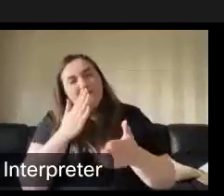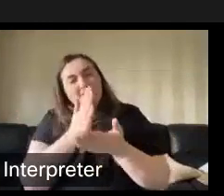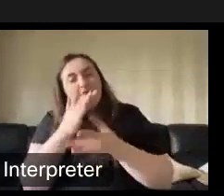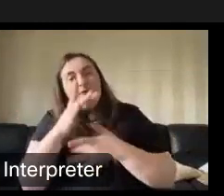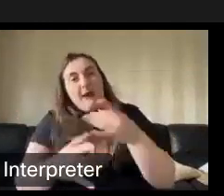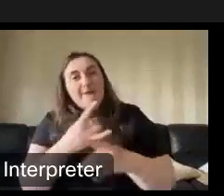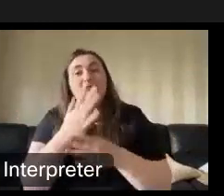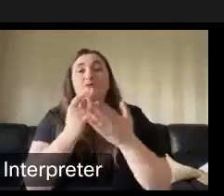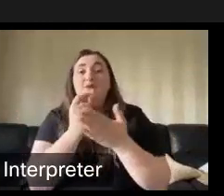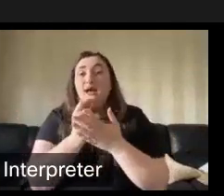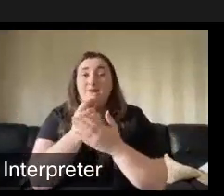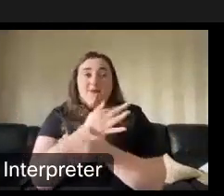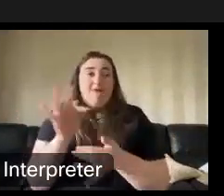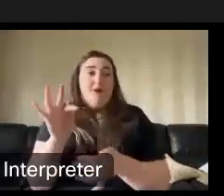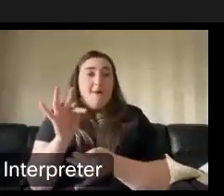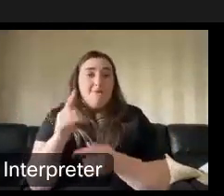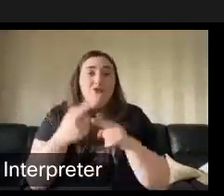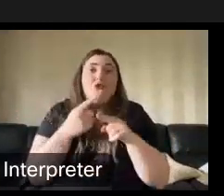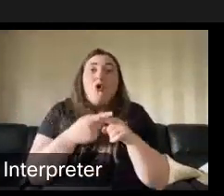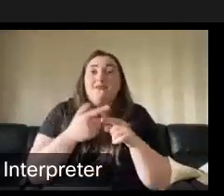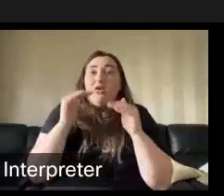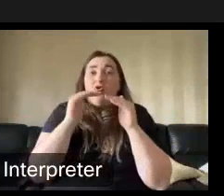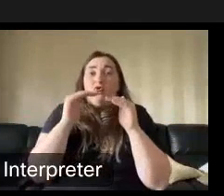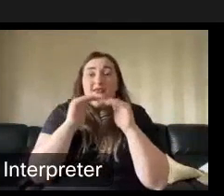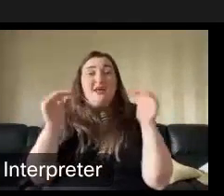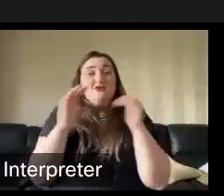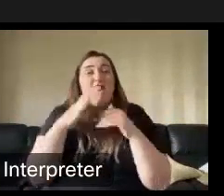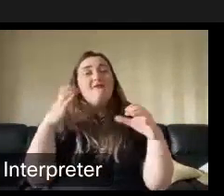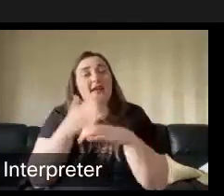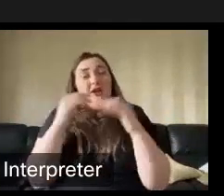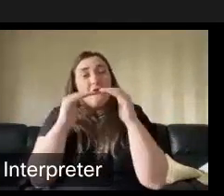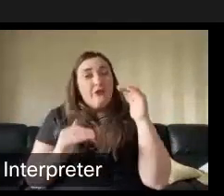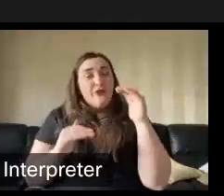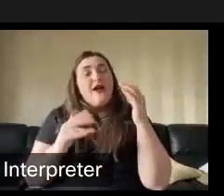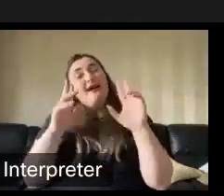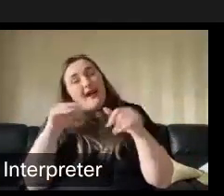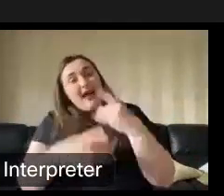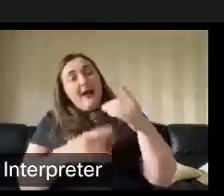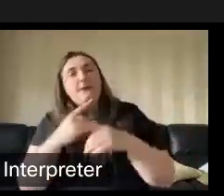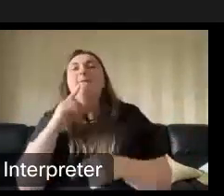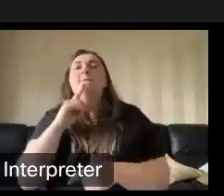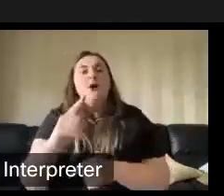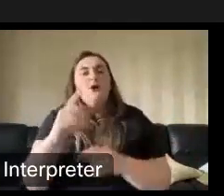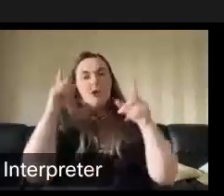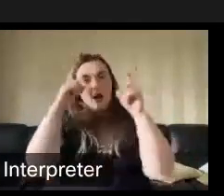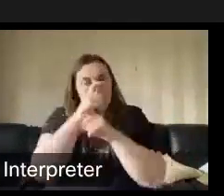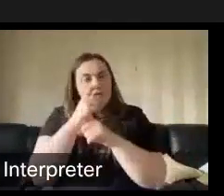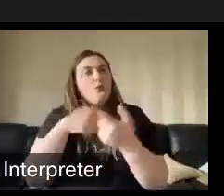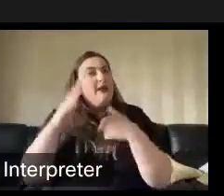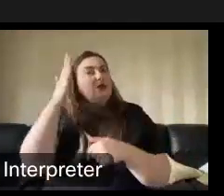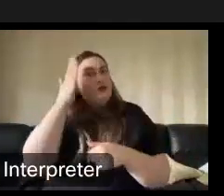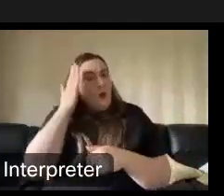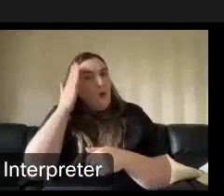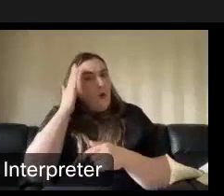from shortfalls in the standard of care expected, whereas a complication is an acknowledged risk of medical